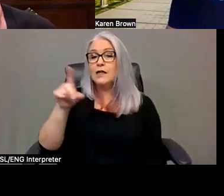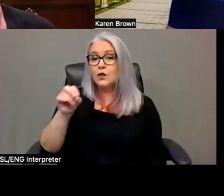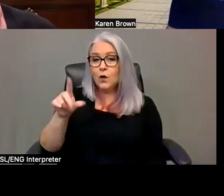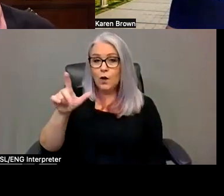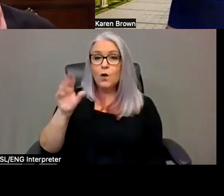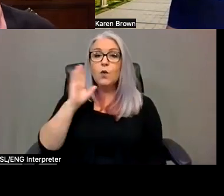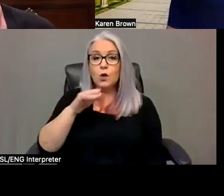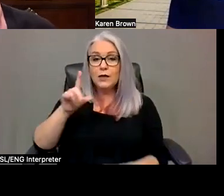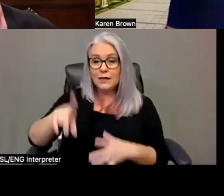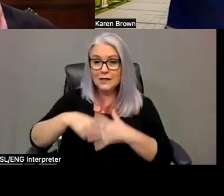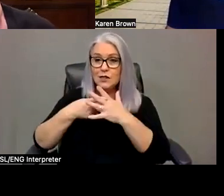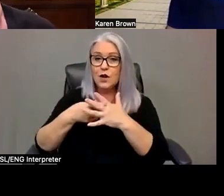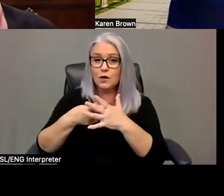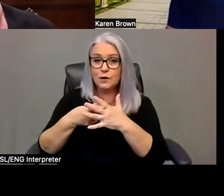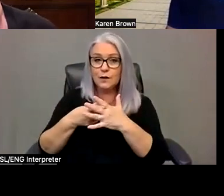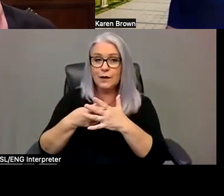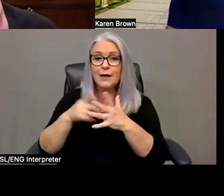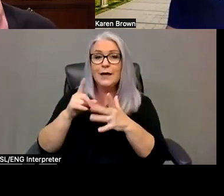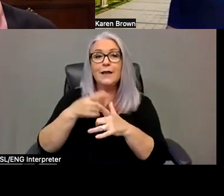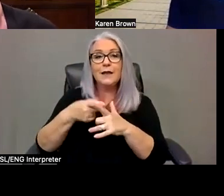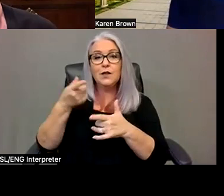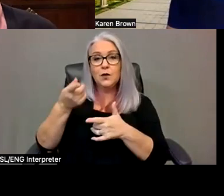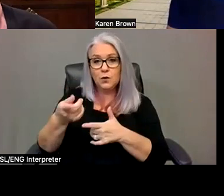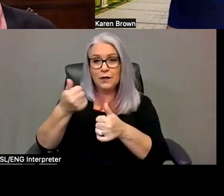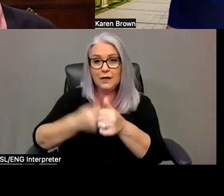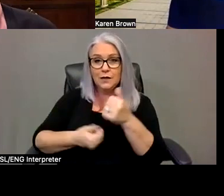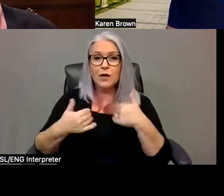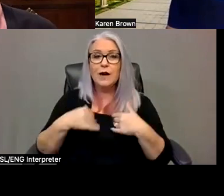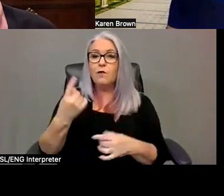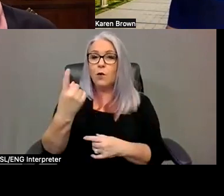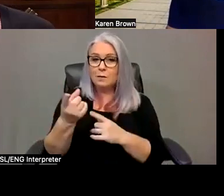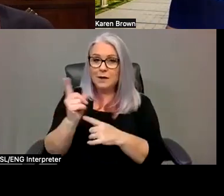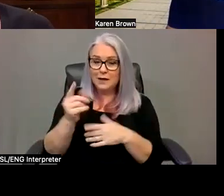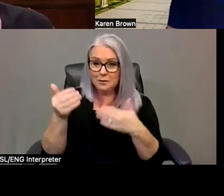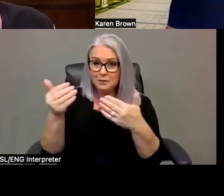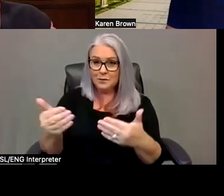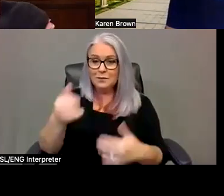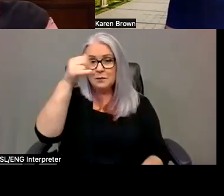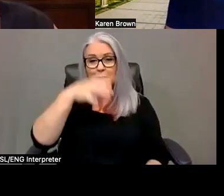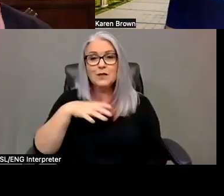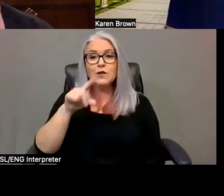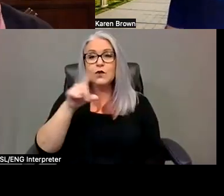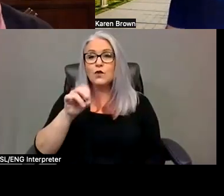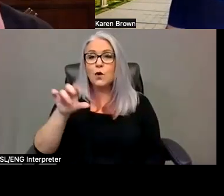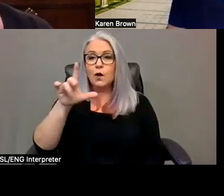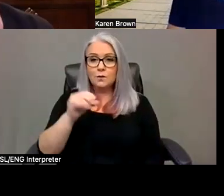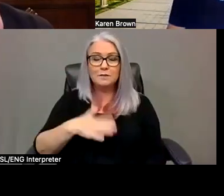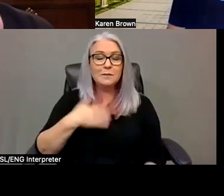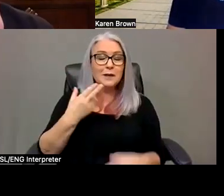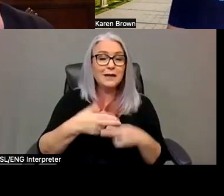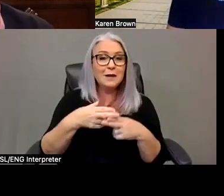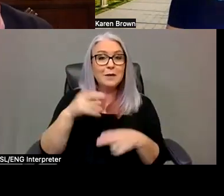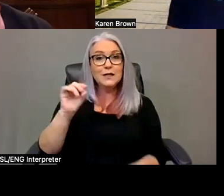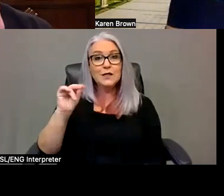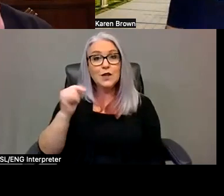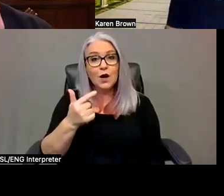start, and you each have 1 minute. Mr. Zollo, go ahead. All right. My name is Doug Zollo. I'm a